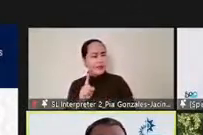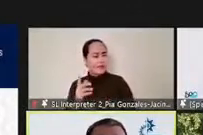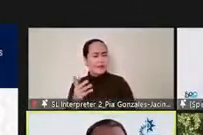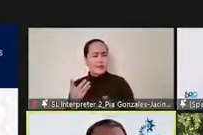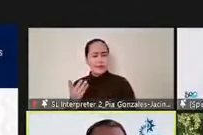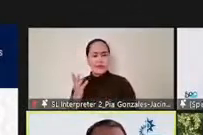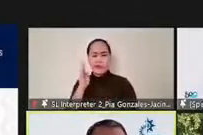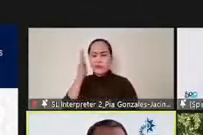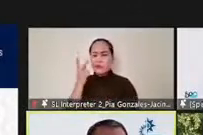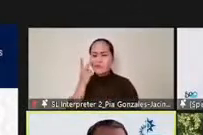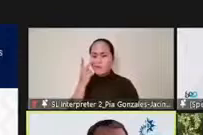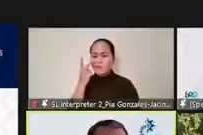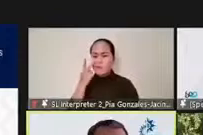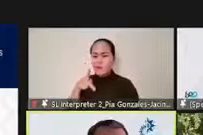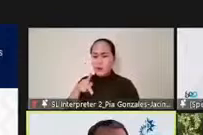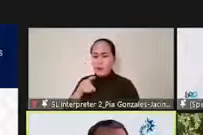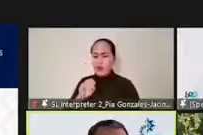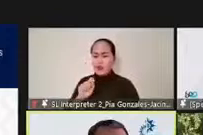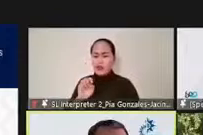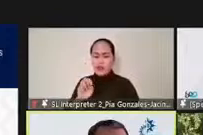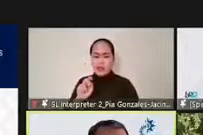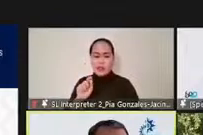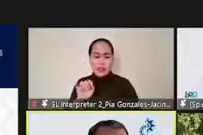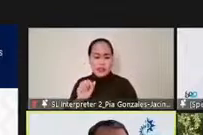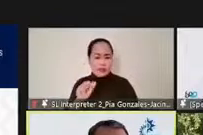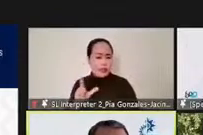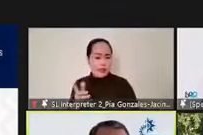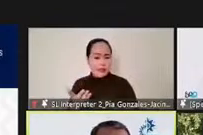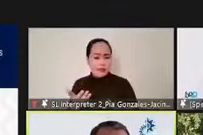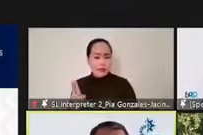research. Thanks.